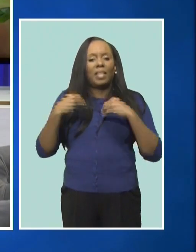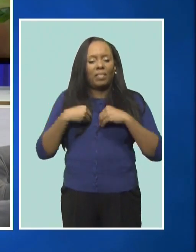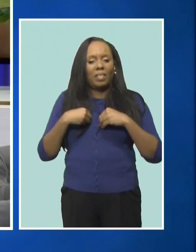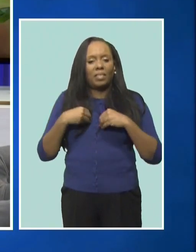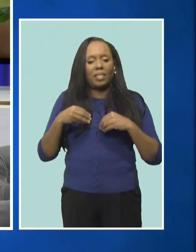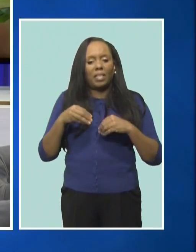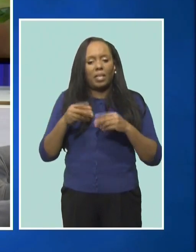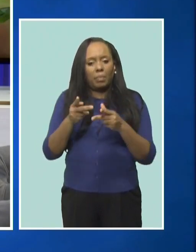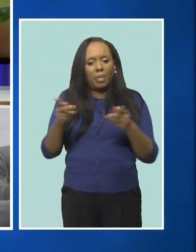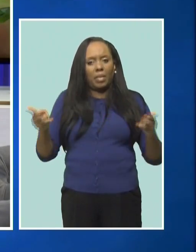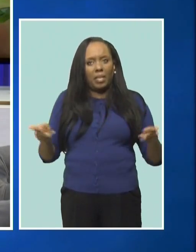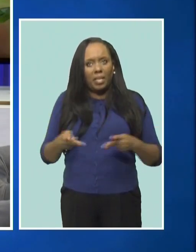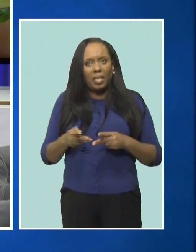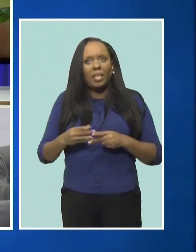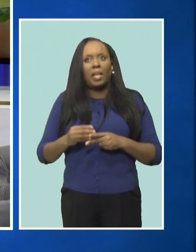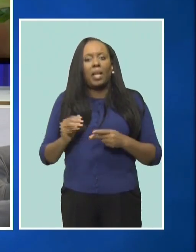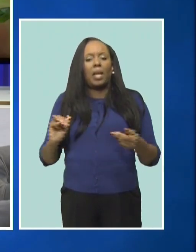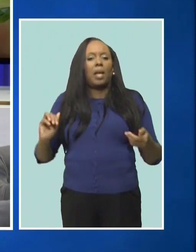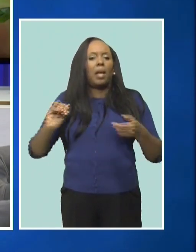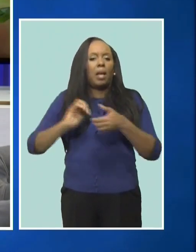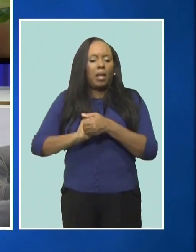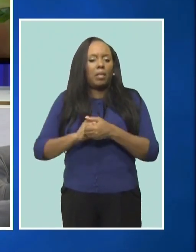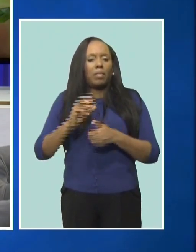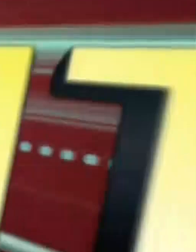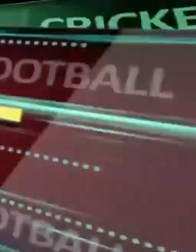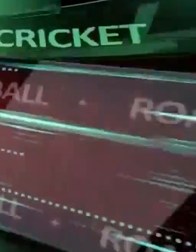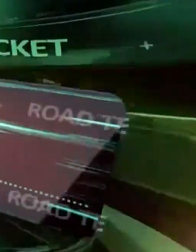with us on this Christian support group.